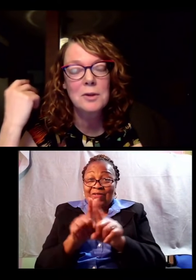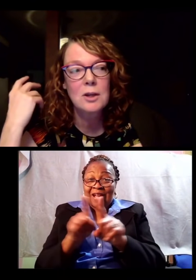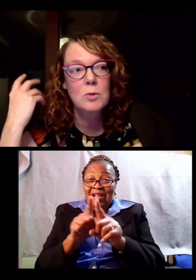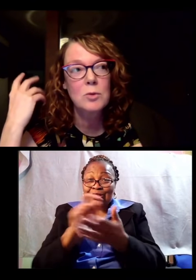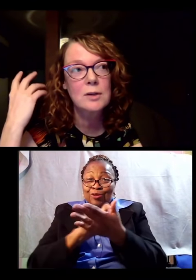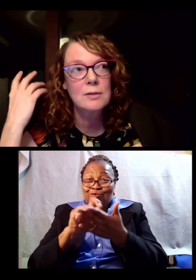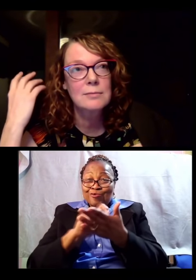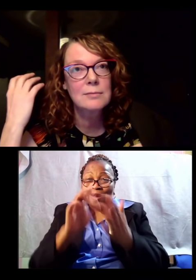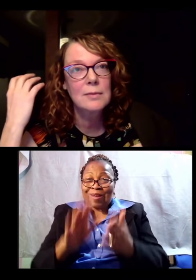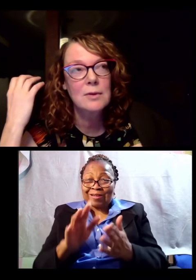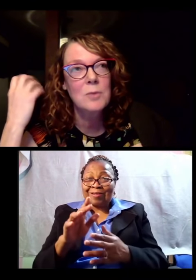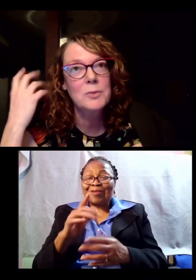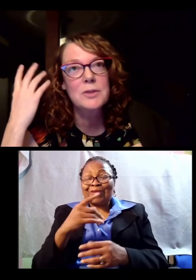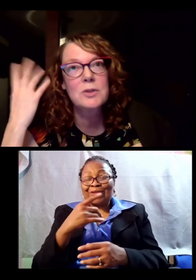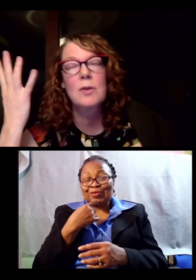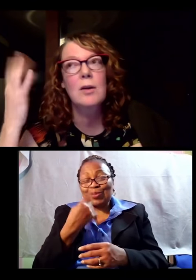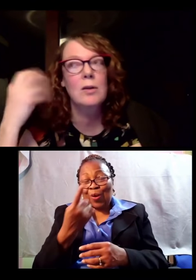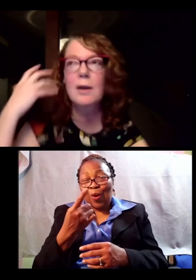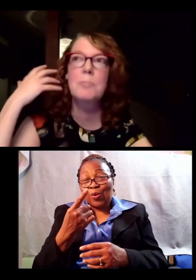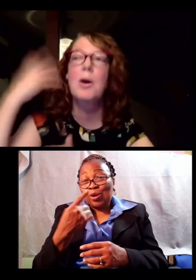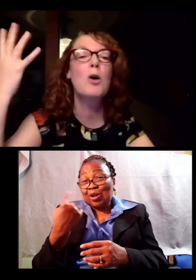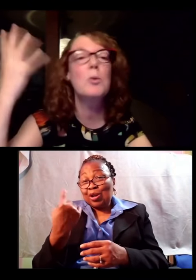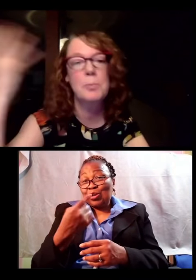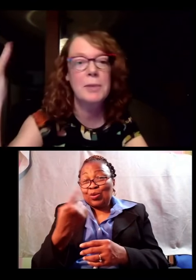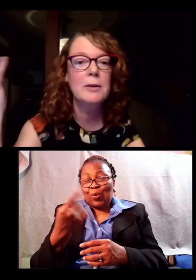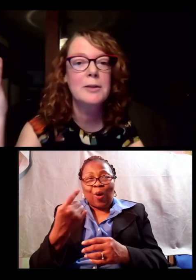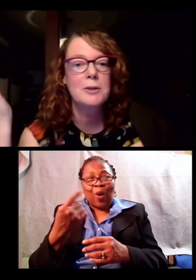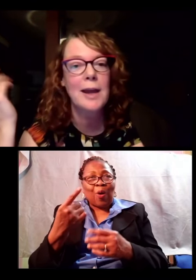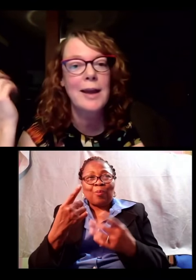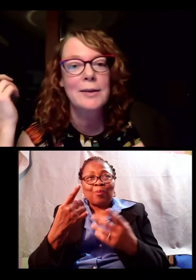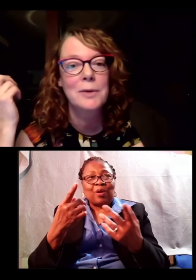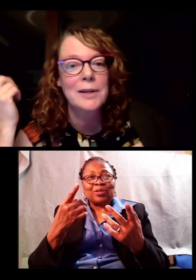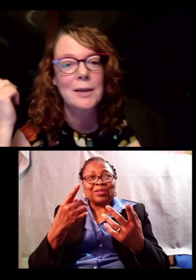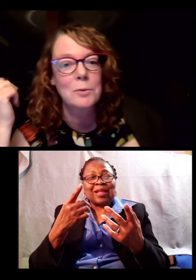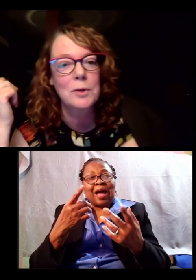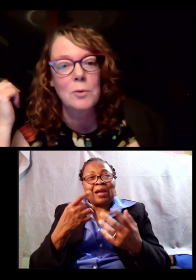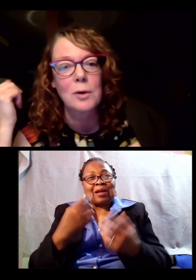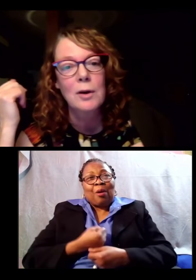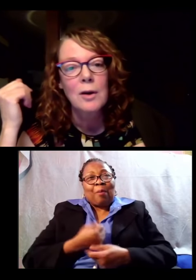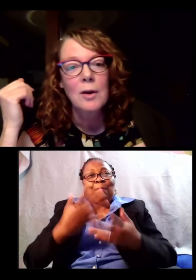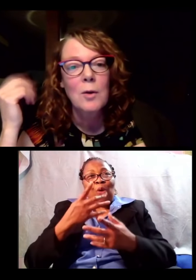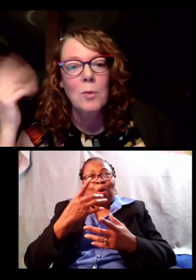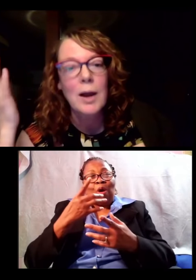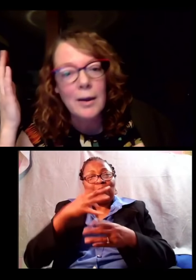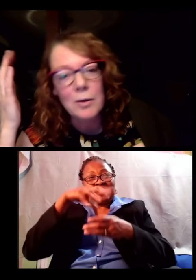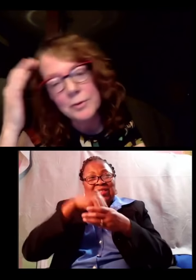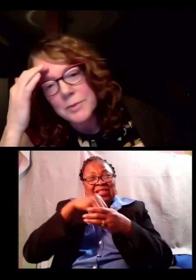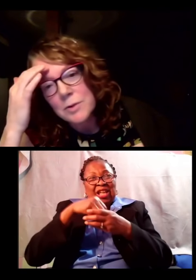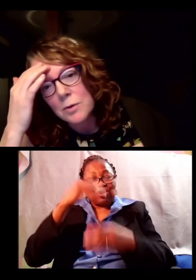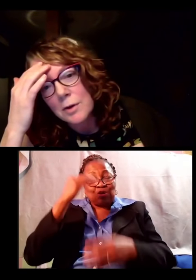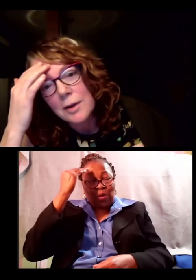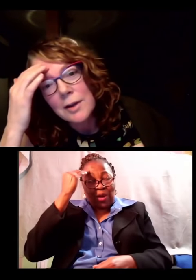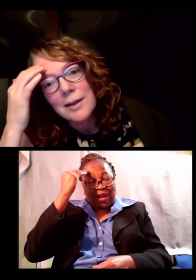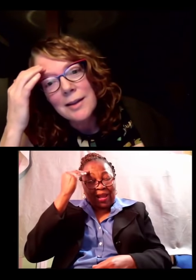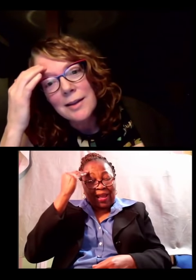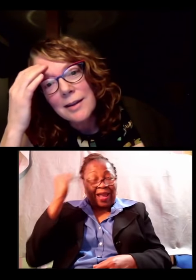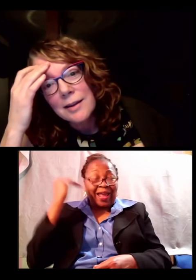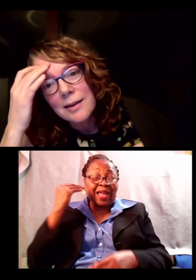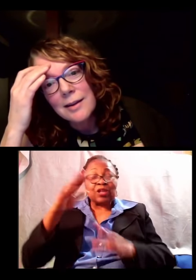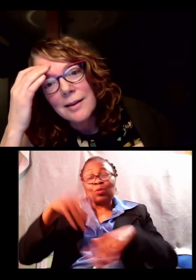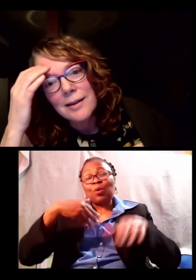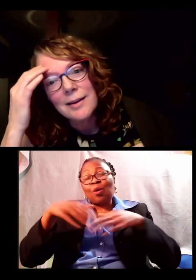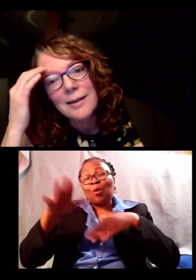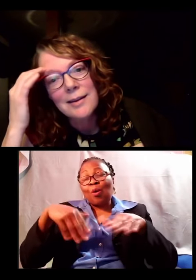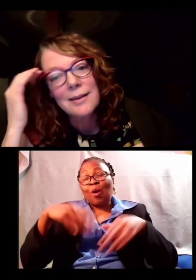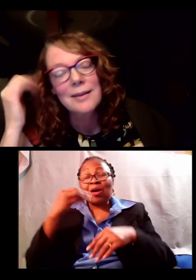know, you were almost struck, or a poem appeared in your head one day when you were walking home from school. Origin